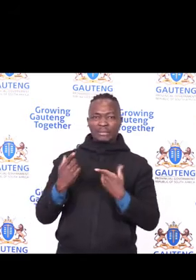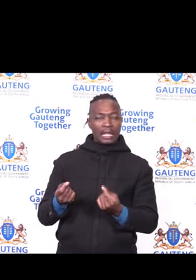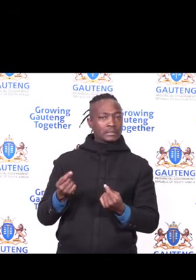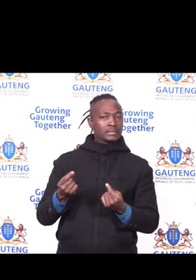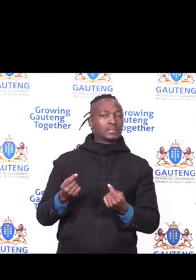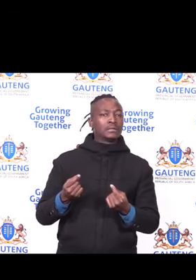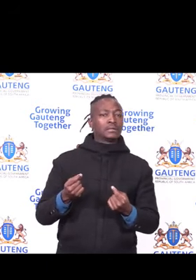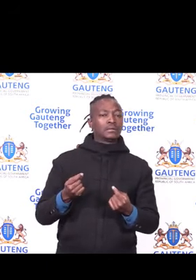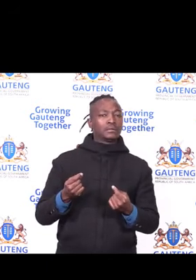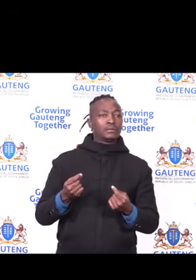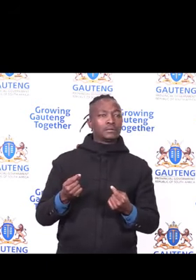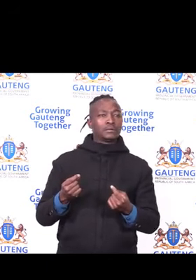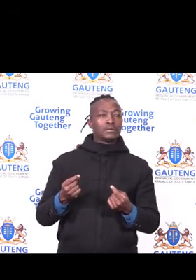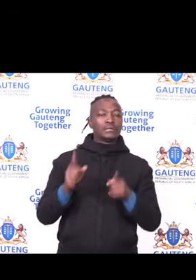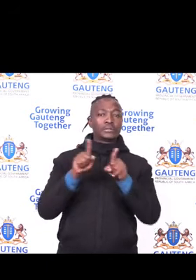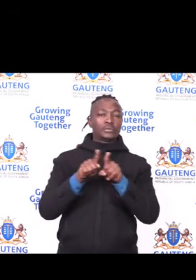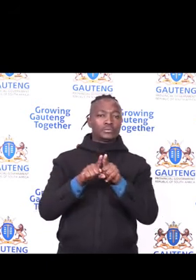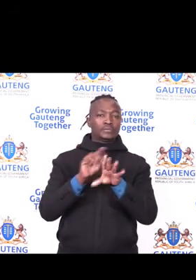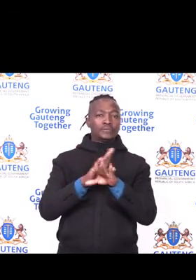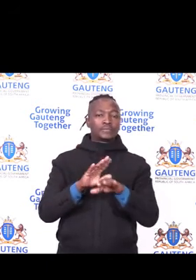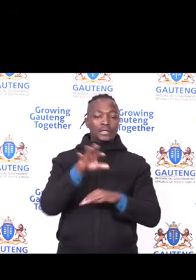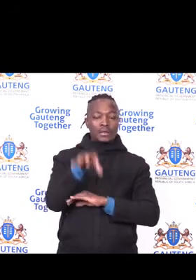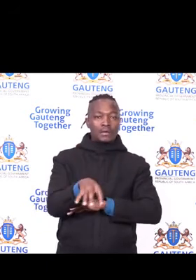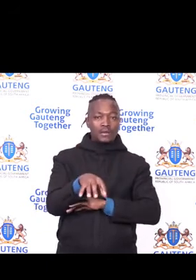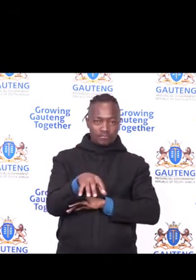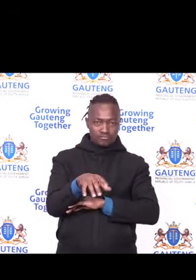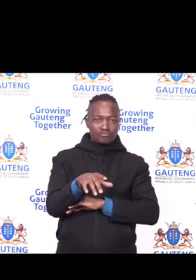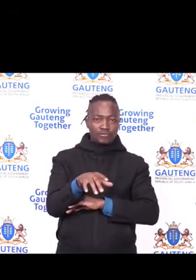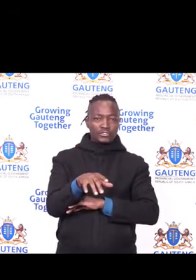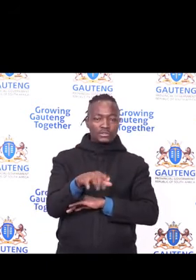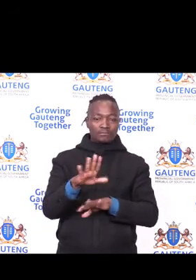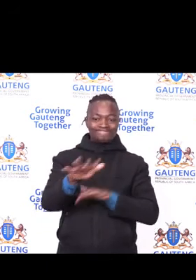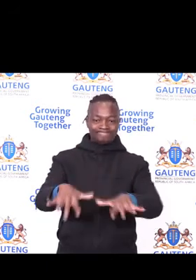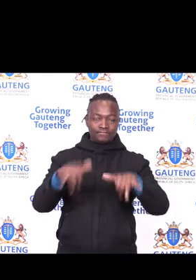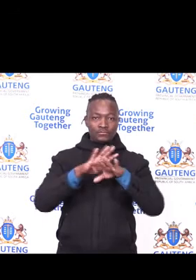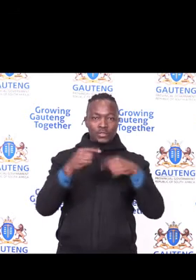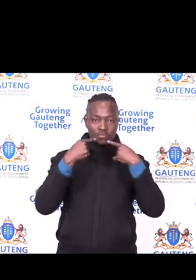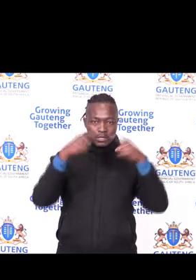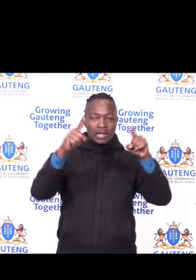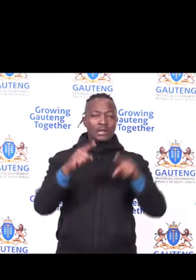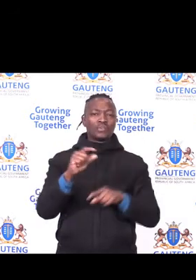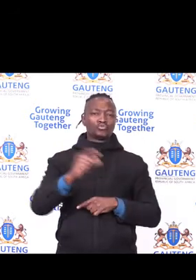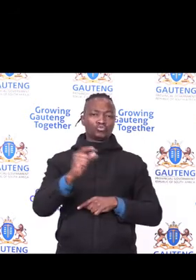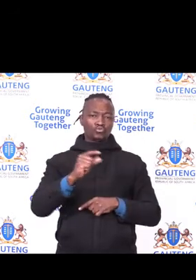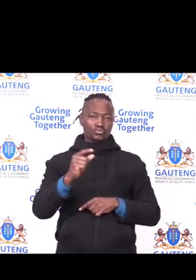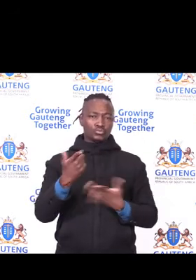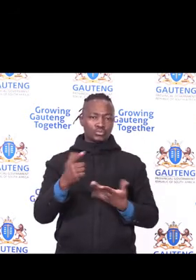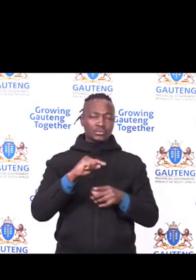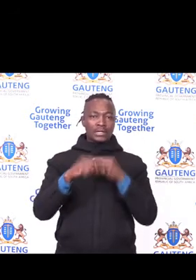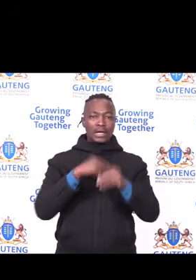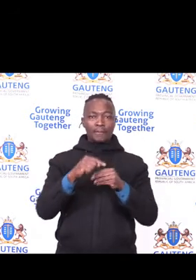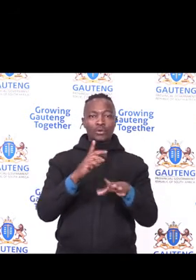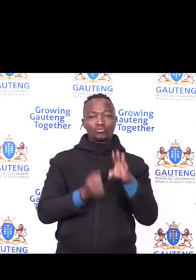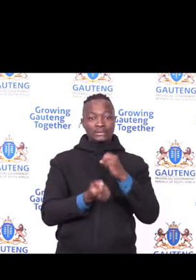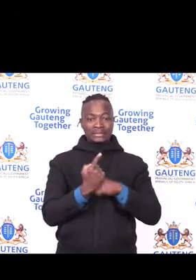the provincial cabinet will announce soon the post-pandemic type